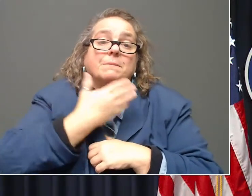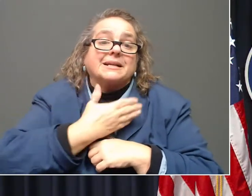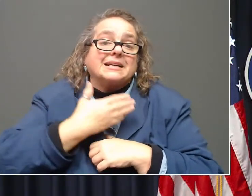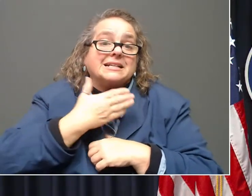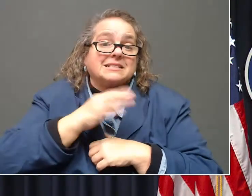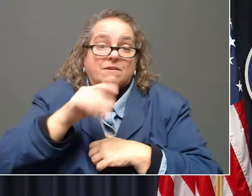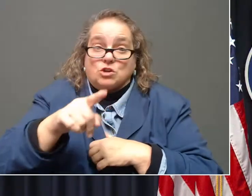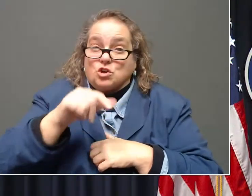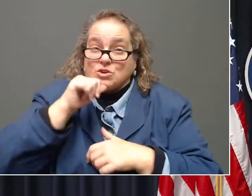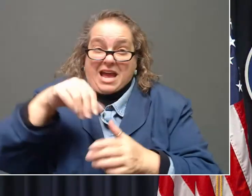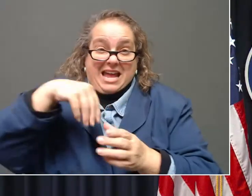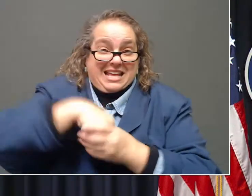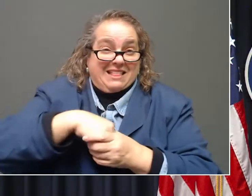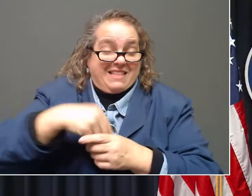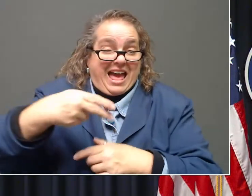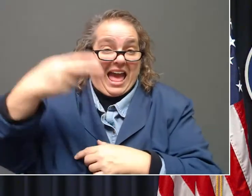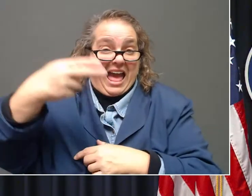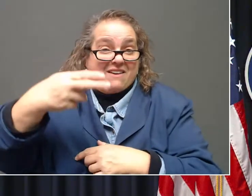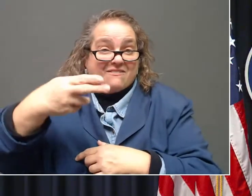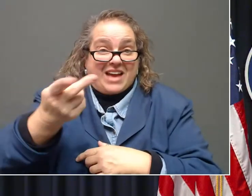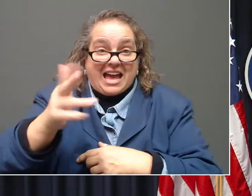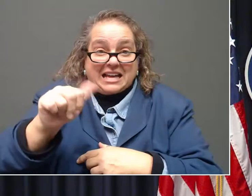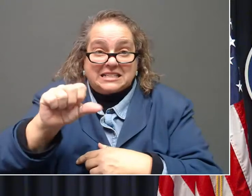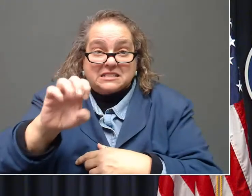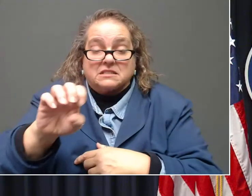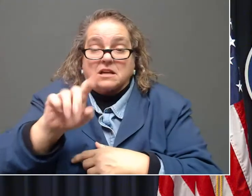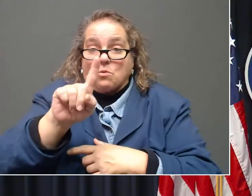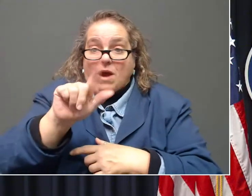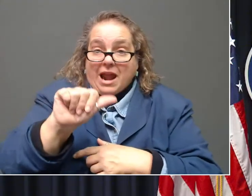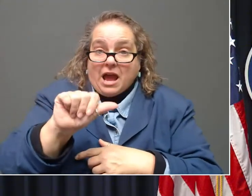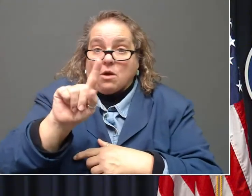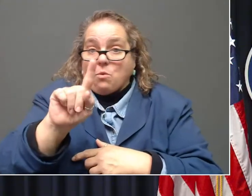that sounds like a lot. It's harder than getting a concert ticket, perhaps.